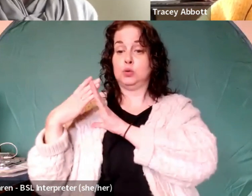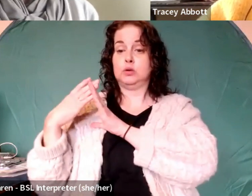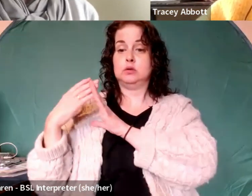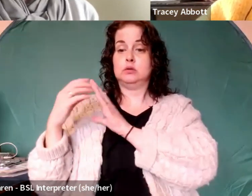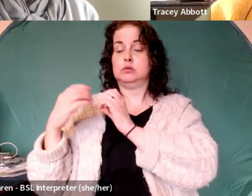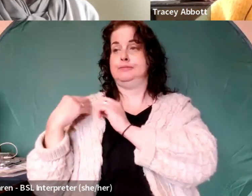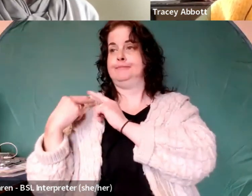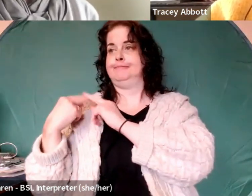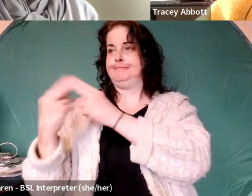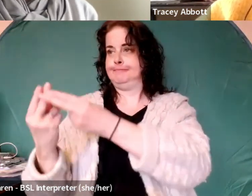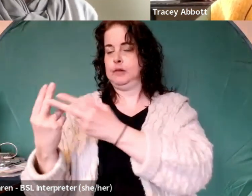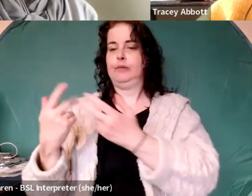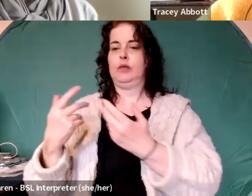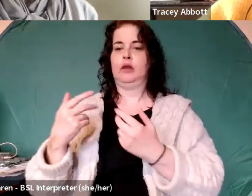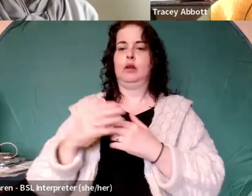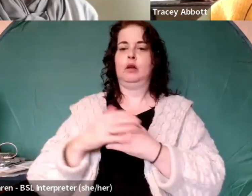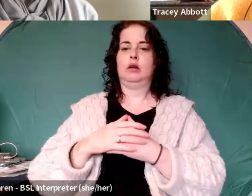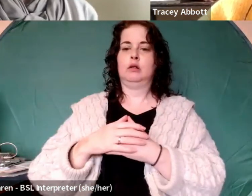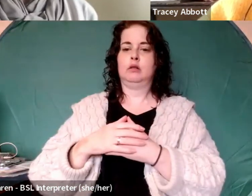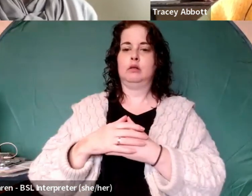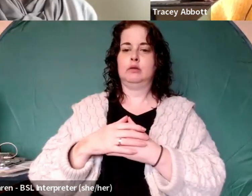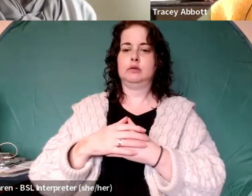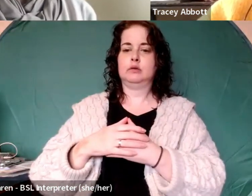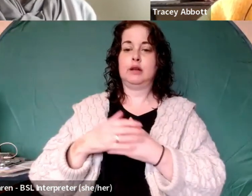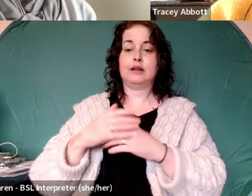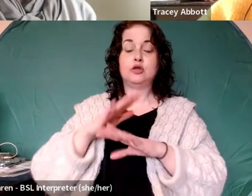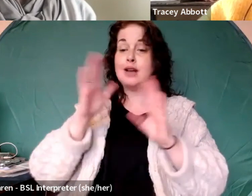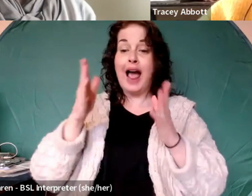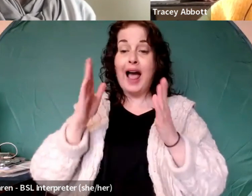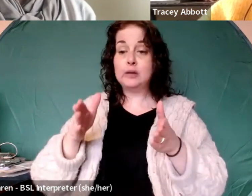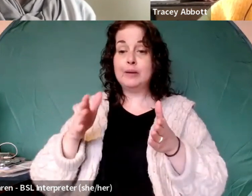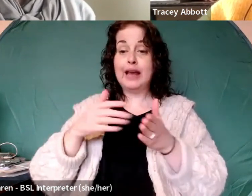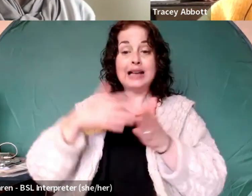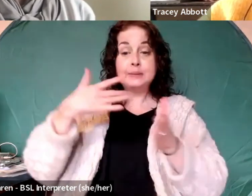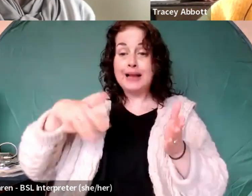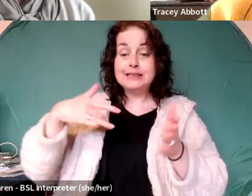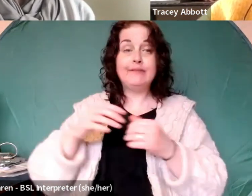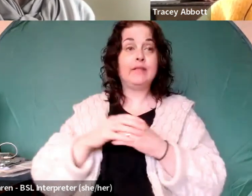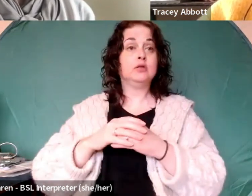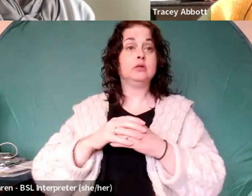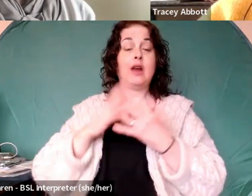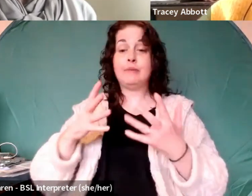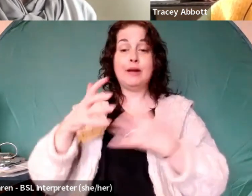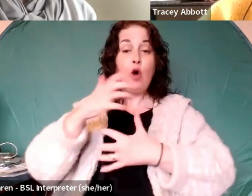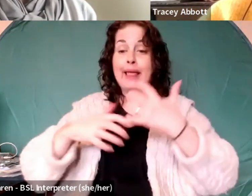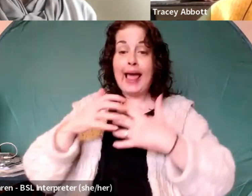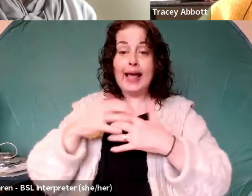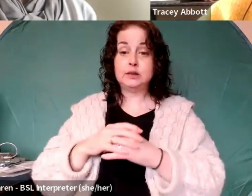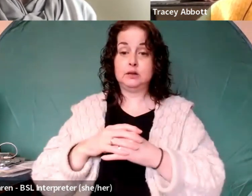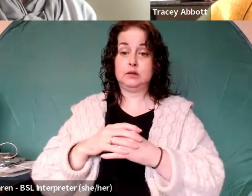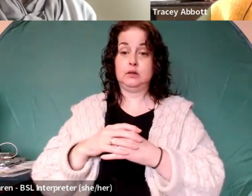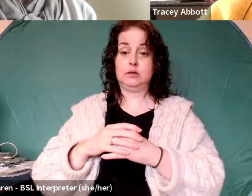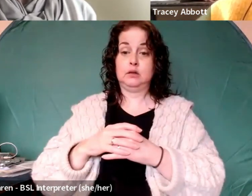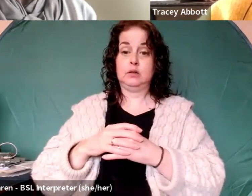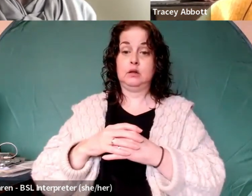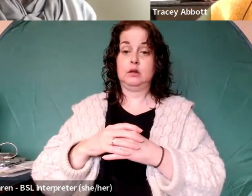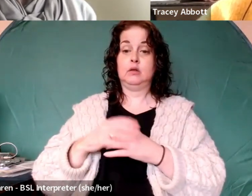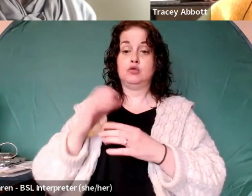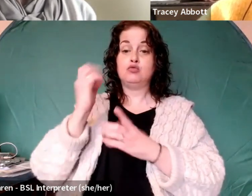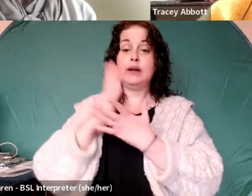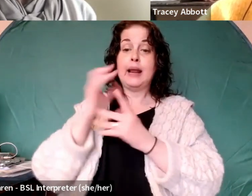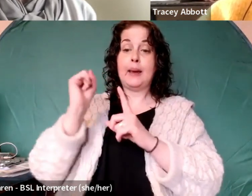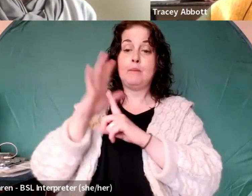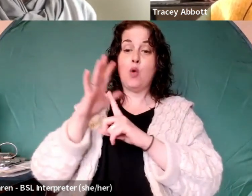reallocated accordingly. But all of that kind of stuff, it doesn't have to be expensive. It doesn't have to be complicated. But I just think it's really